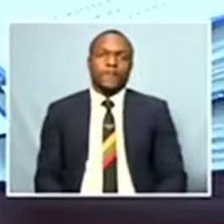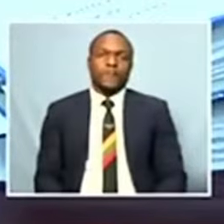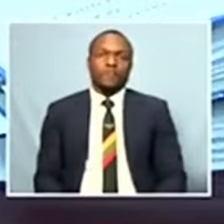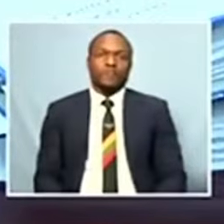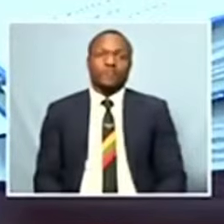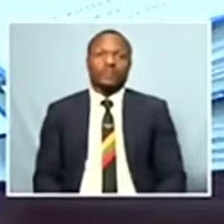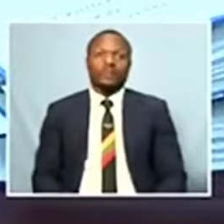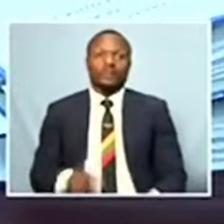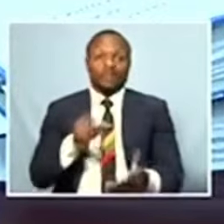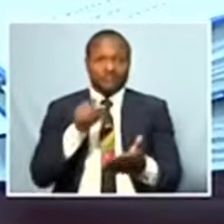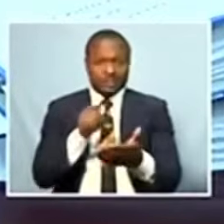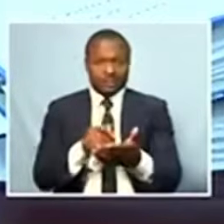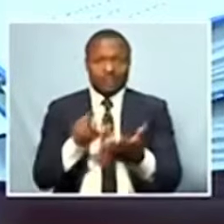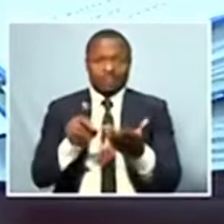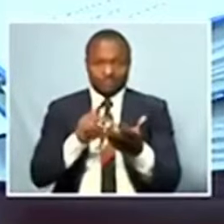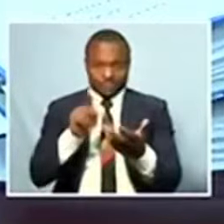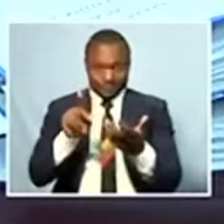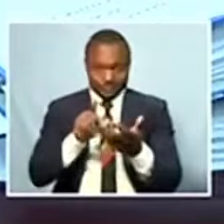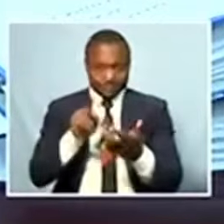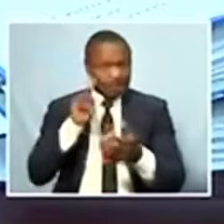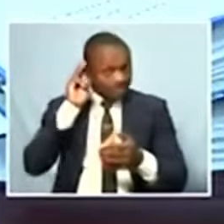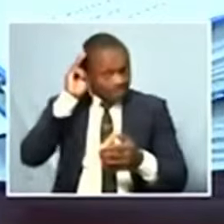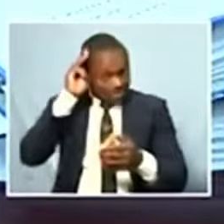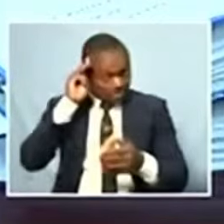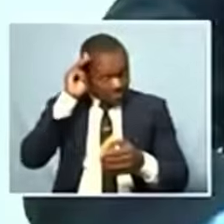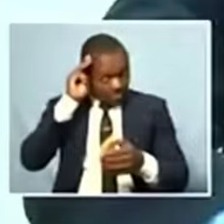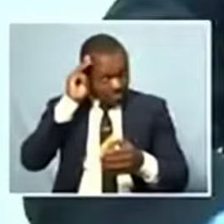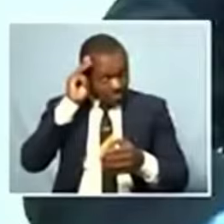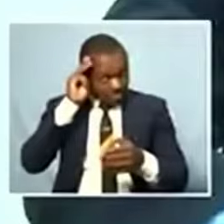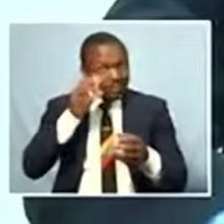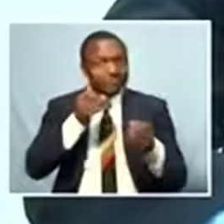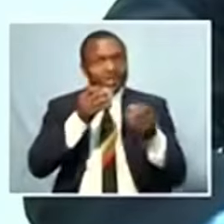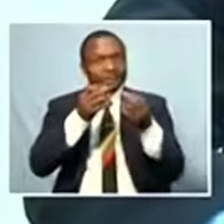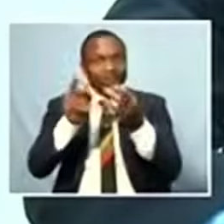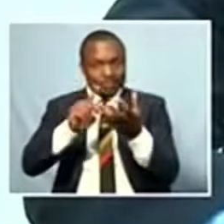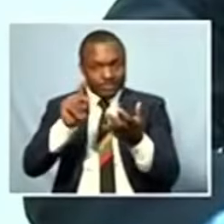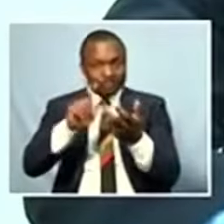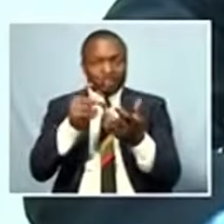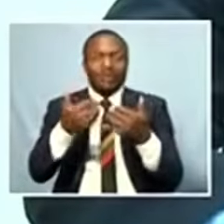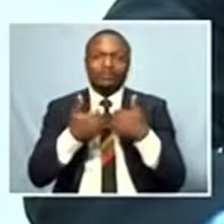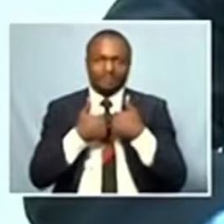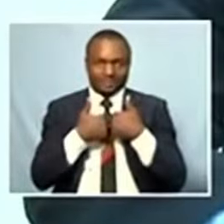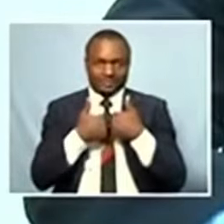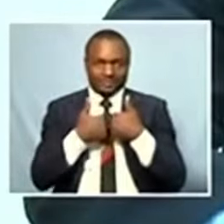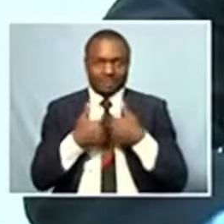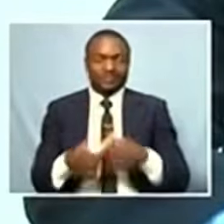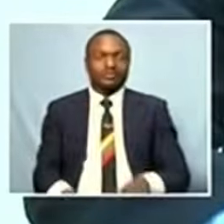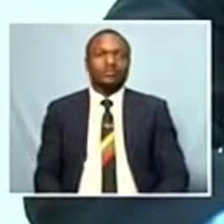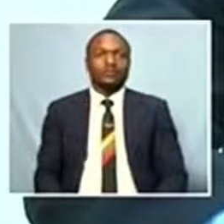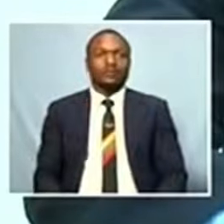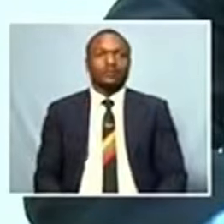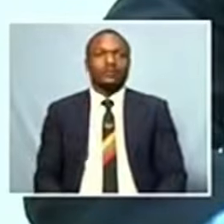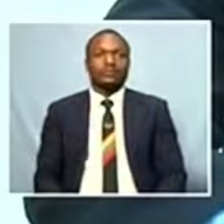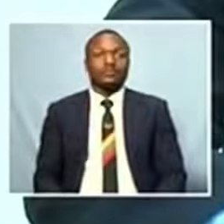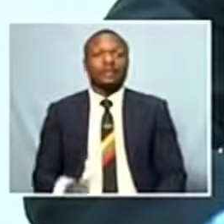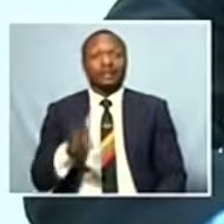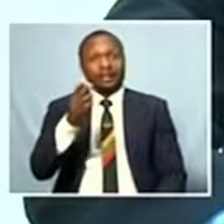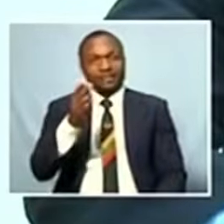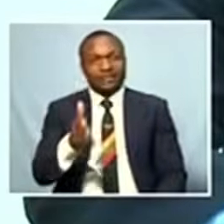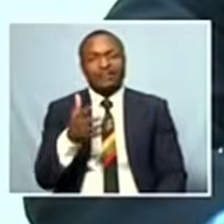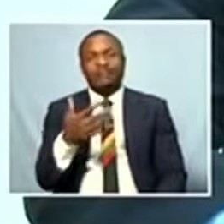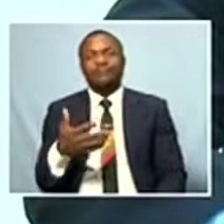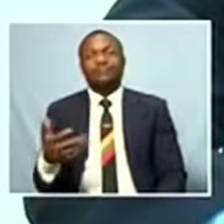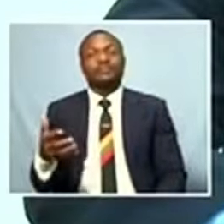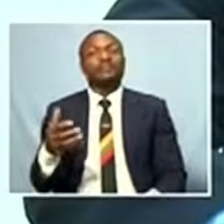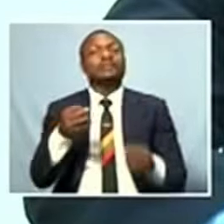It is a priority for the ministry. There are like many priorities that we have. I think there are many things that are to